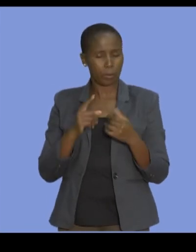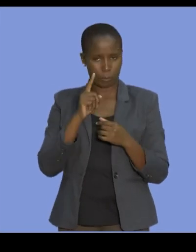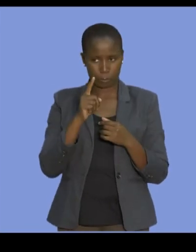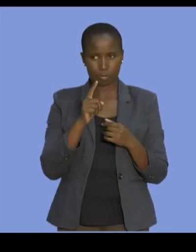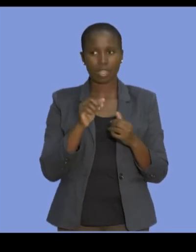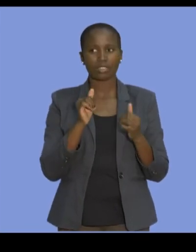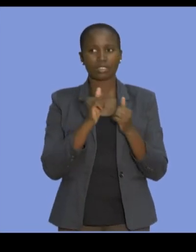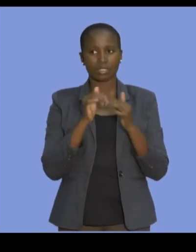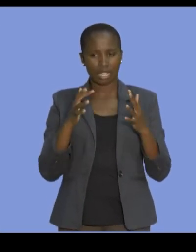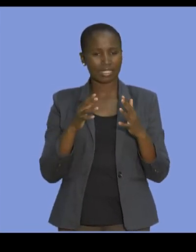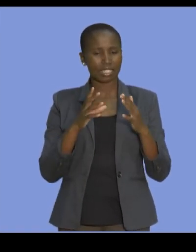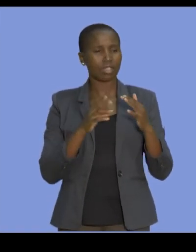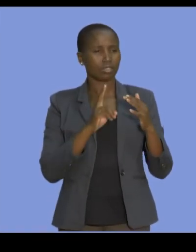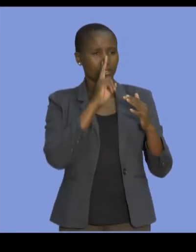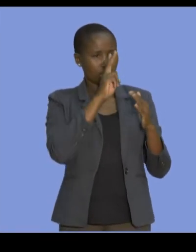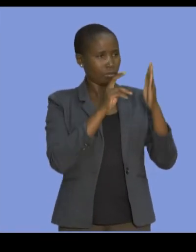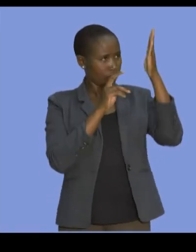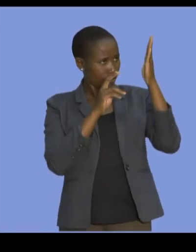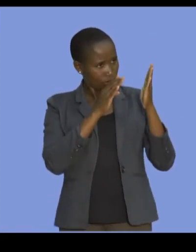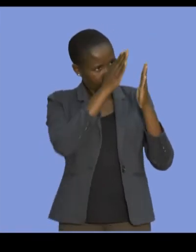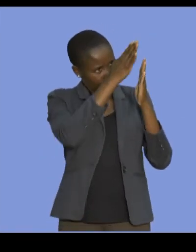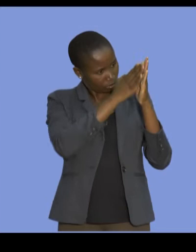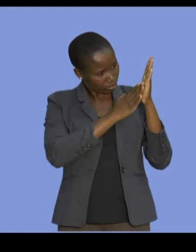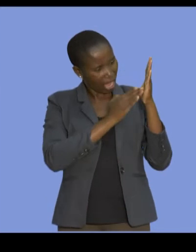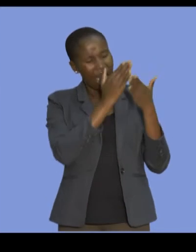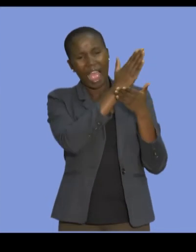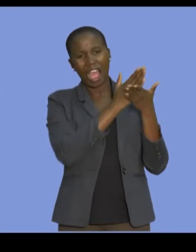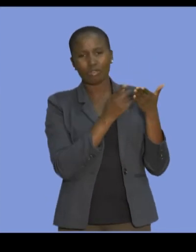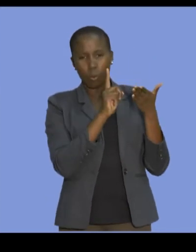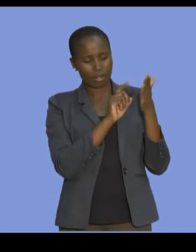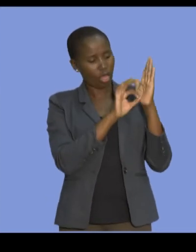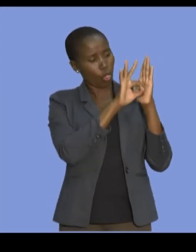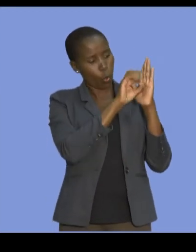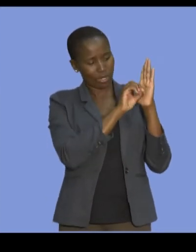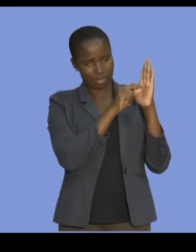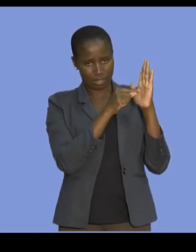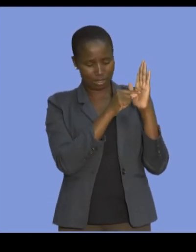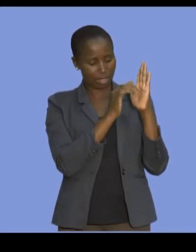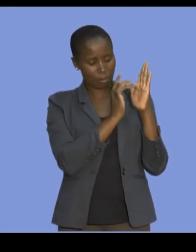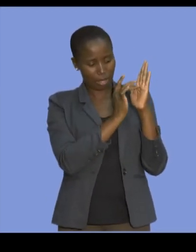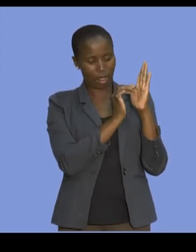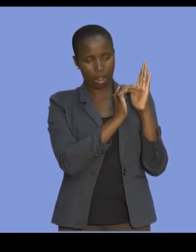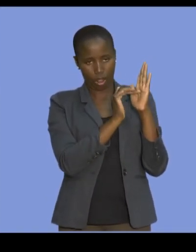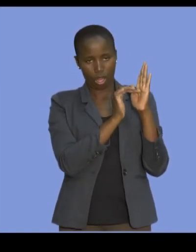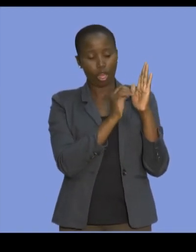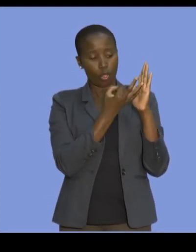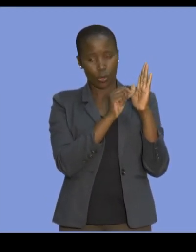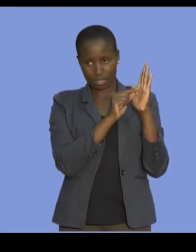is the halfway? Is 30. Then I go